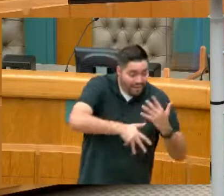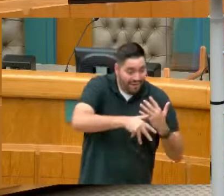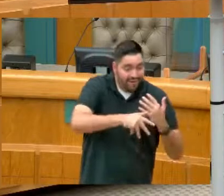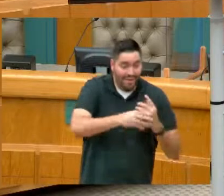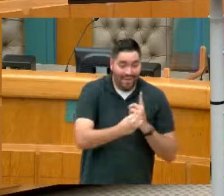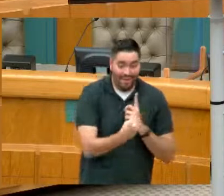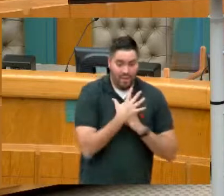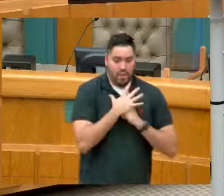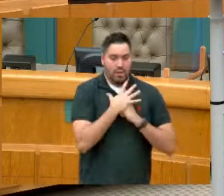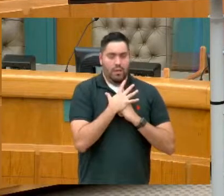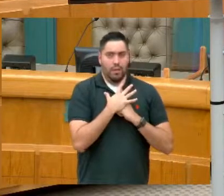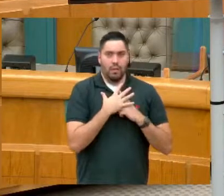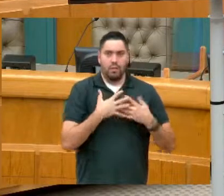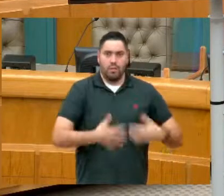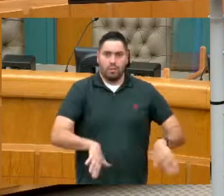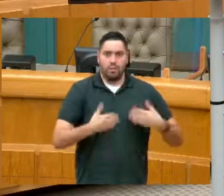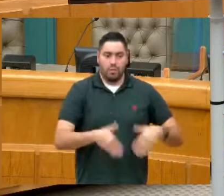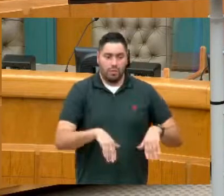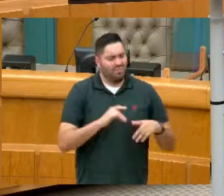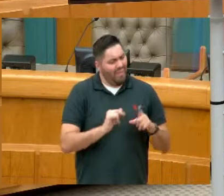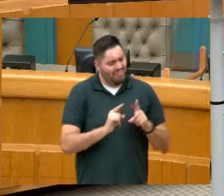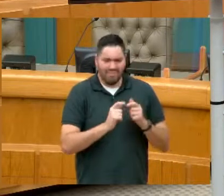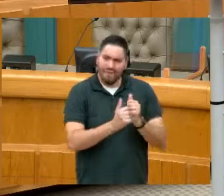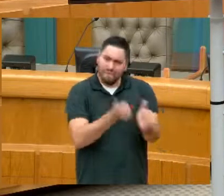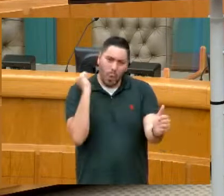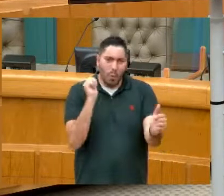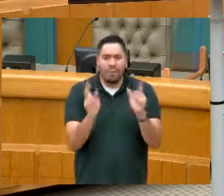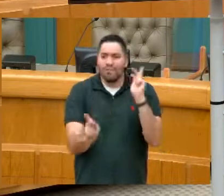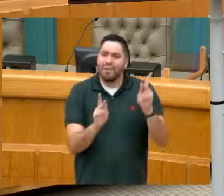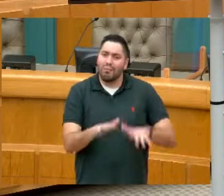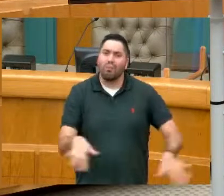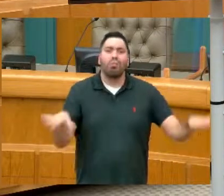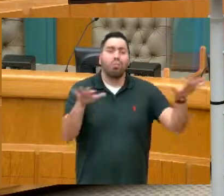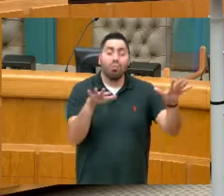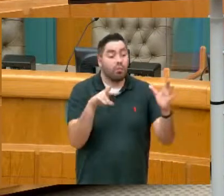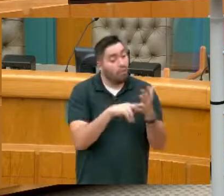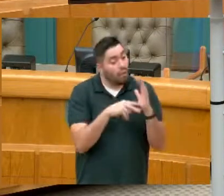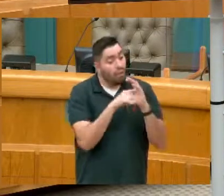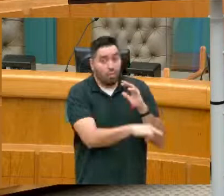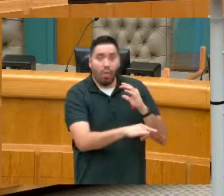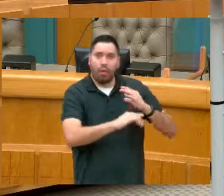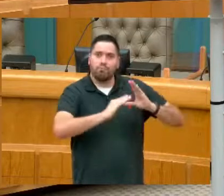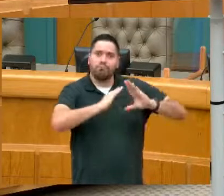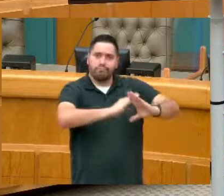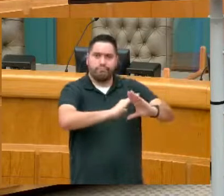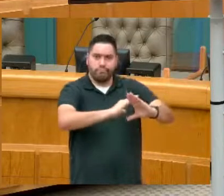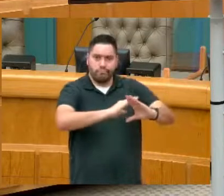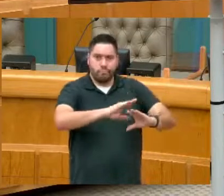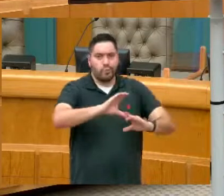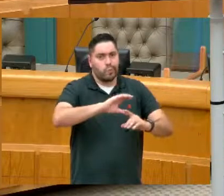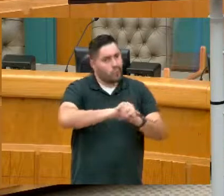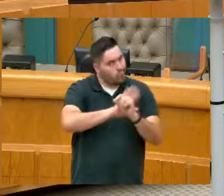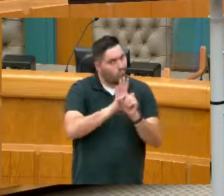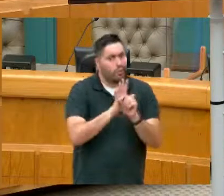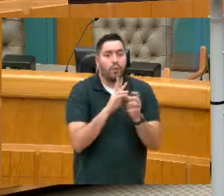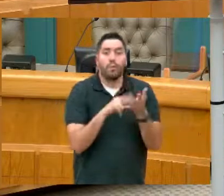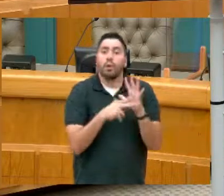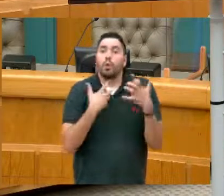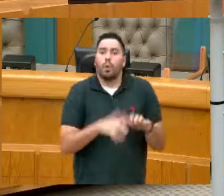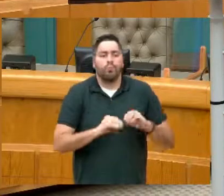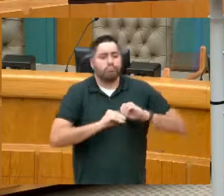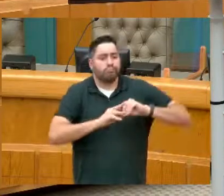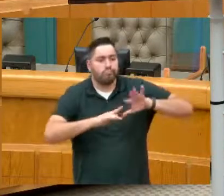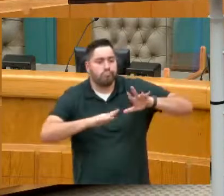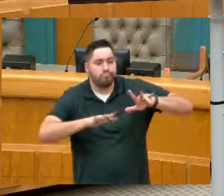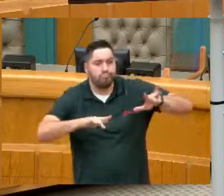both insured and uninsured patients. We all know COVID-19 is still spreading in our community. One of the